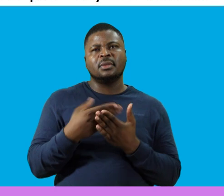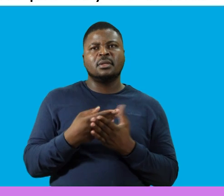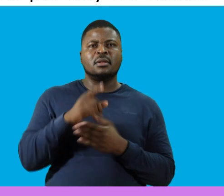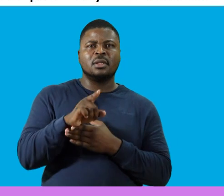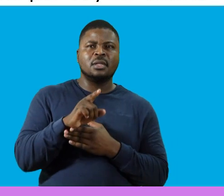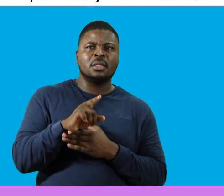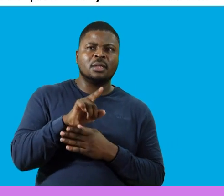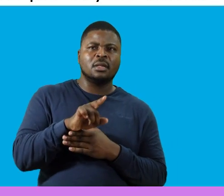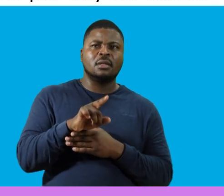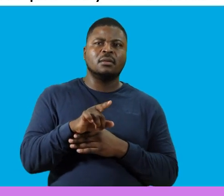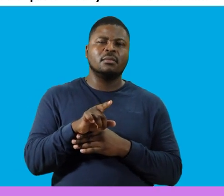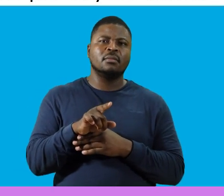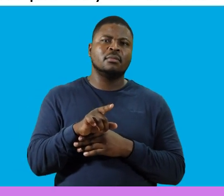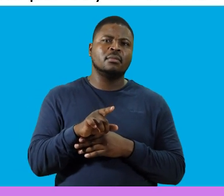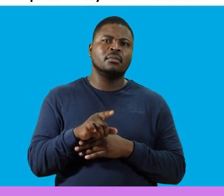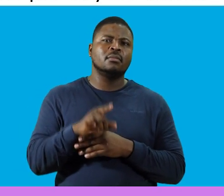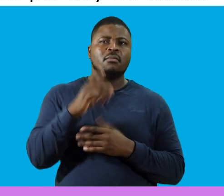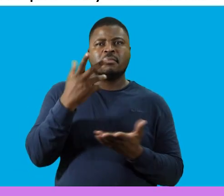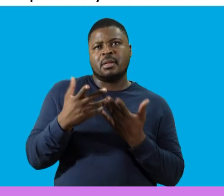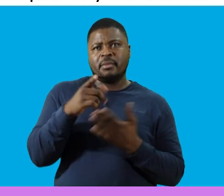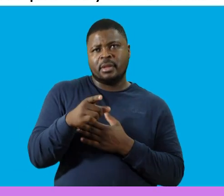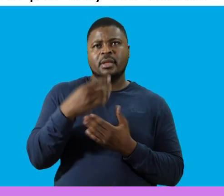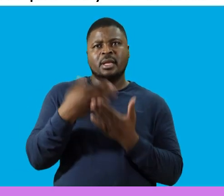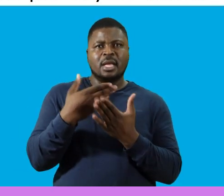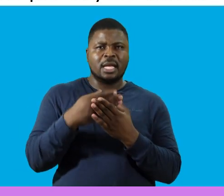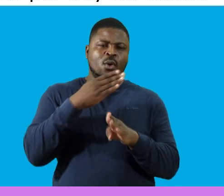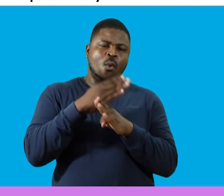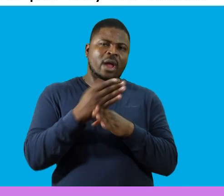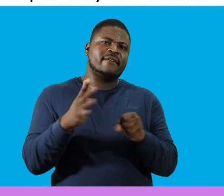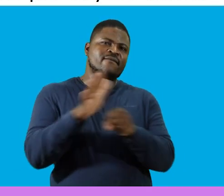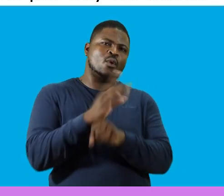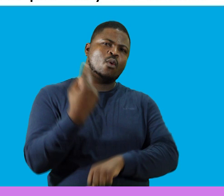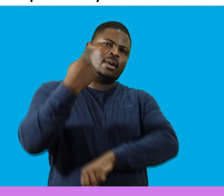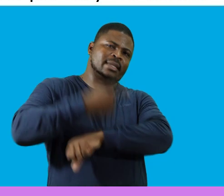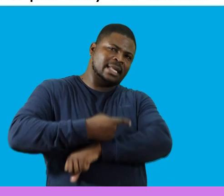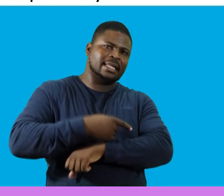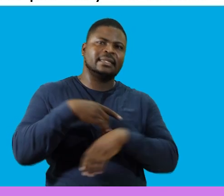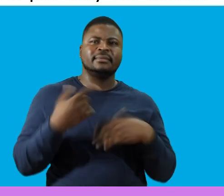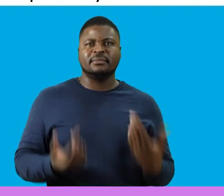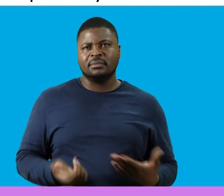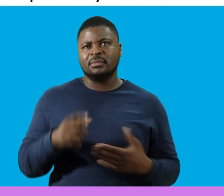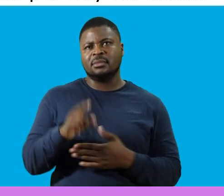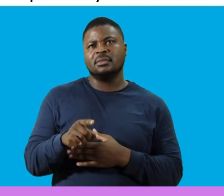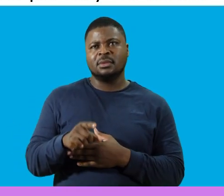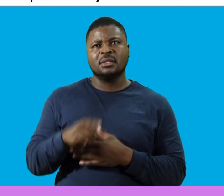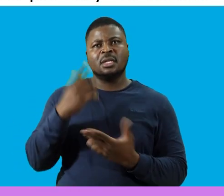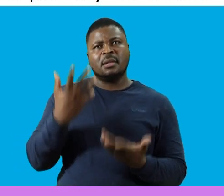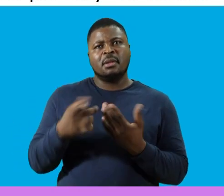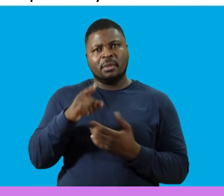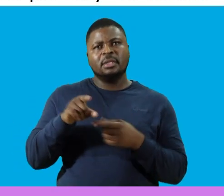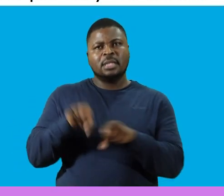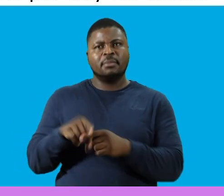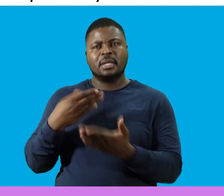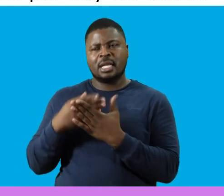hostel to perhaps pay 100 Rand per day. and then he can work on Sundays as